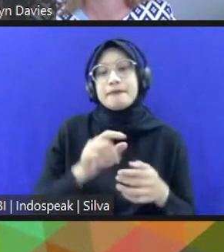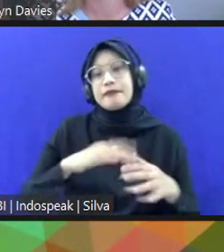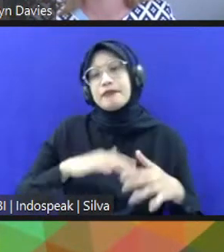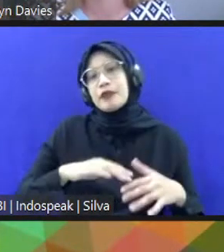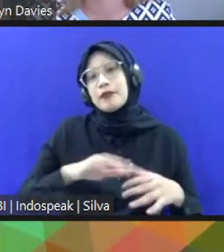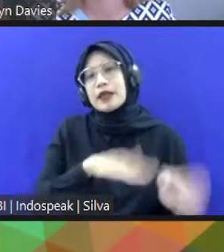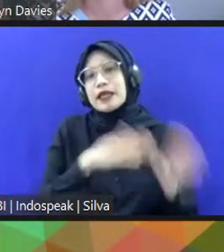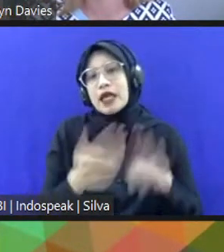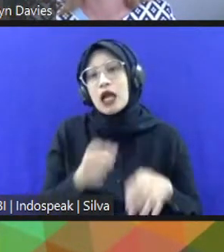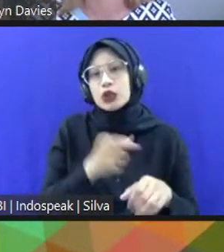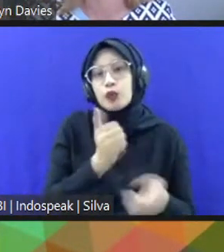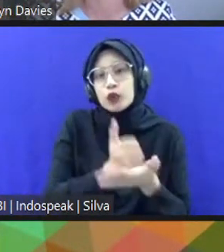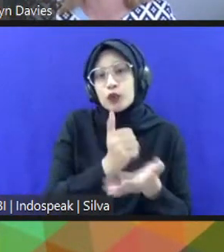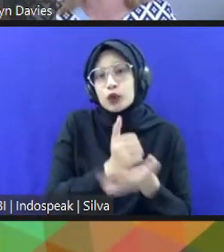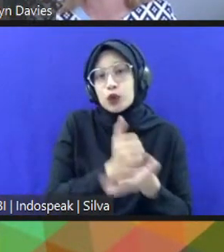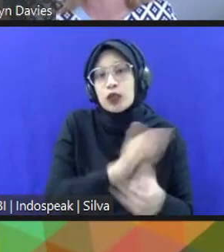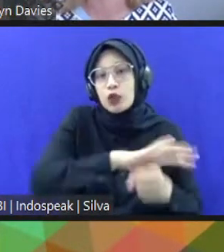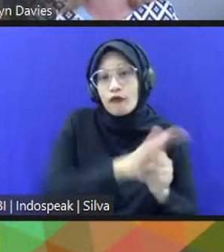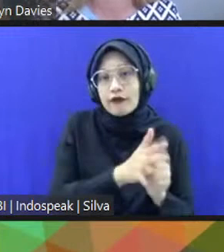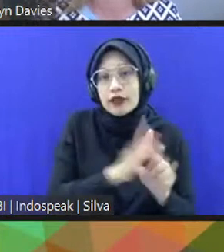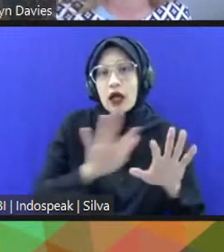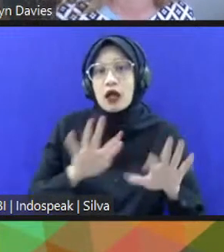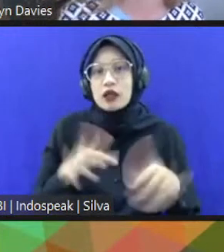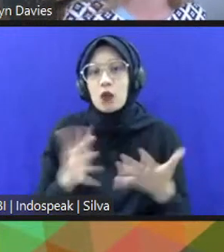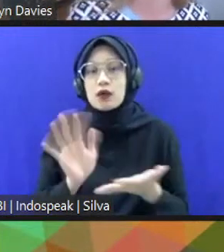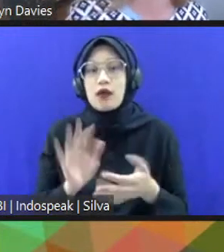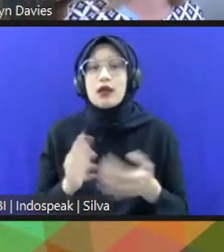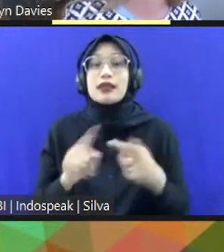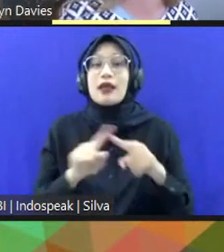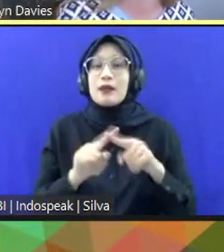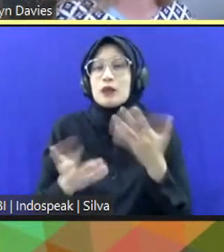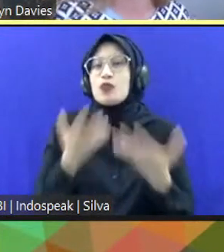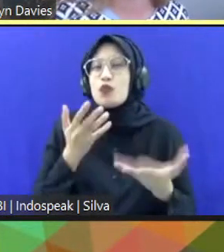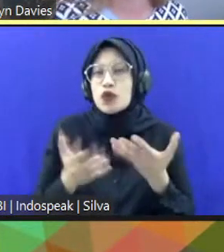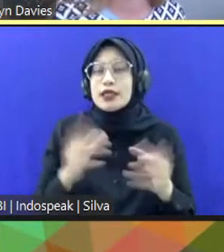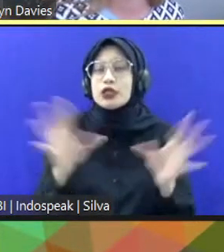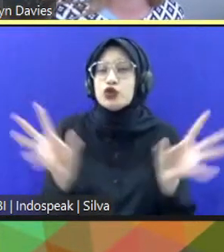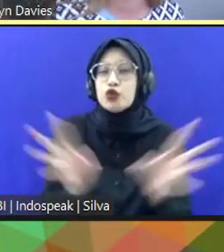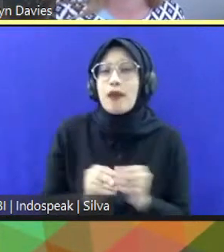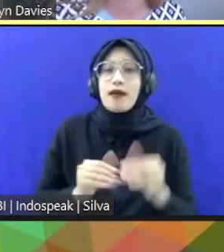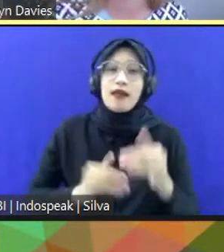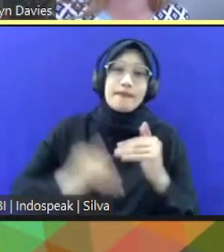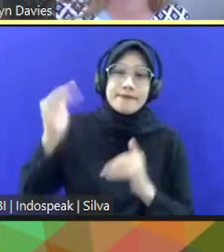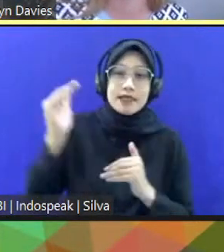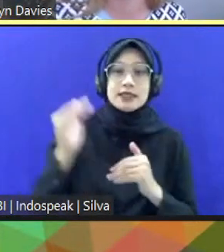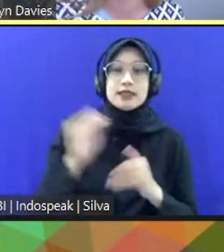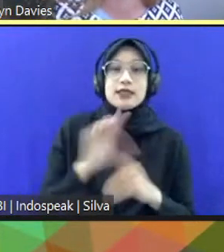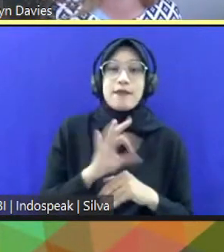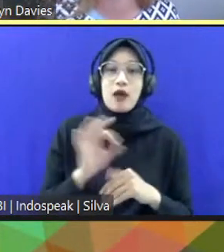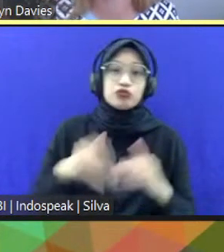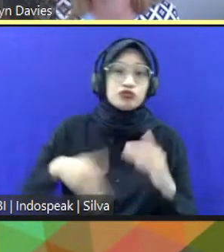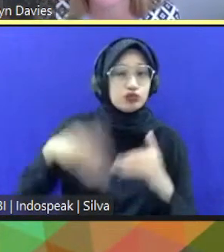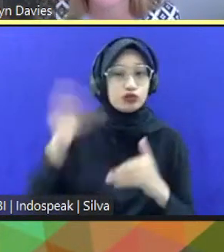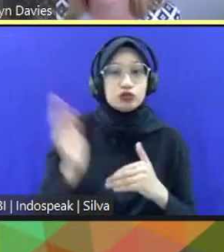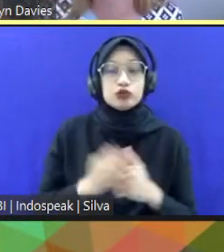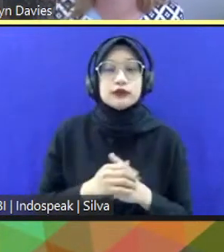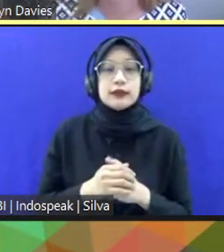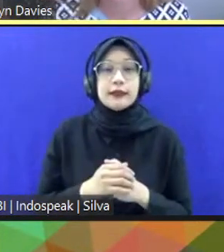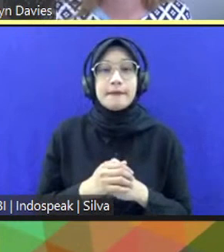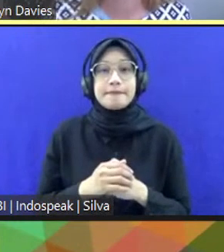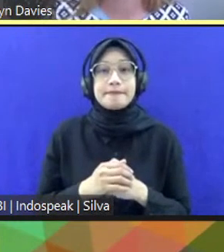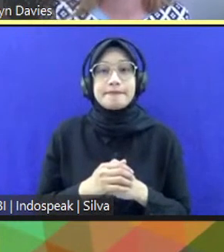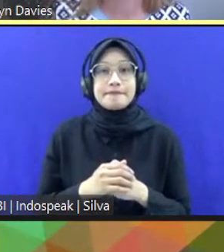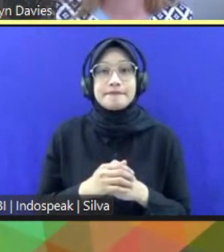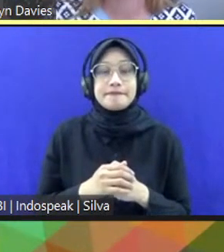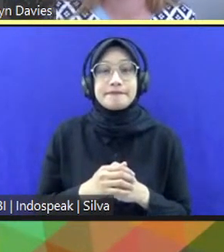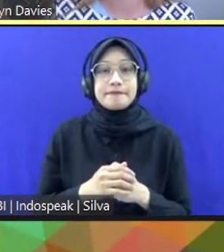outside of the 500. Yep. Okay, thanks, Tiara. Our next question comes from Diana Contreras